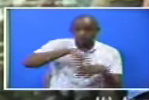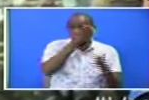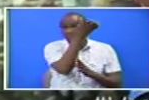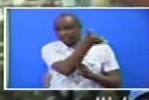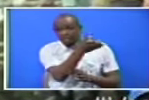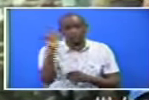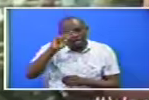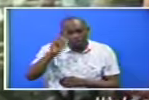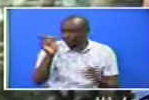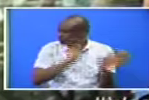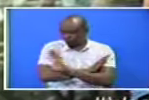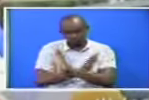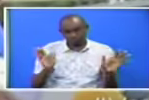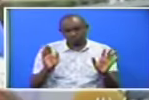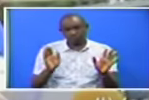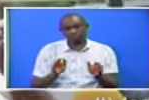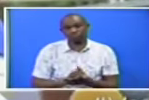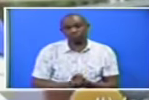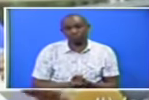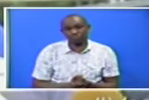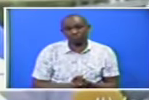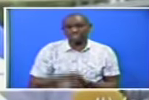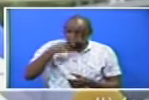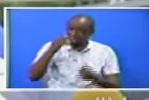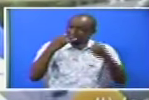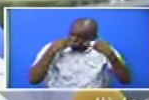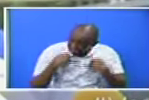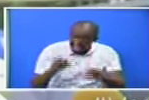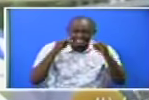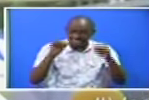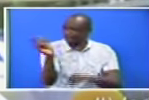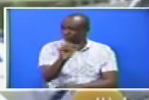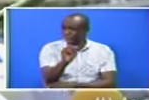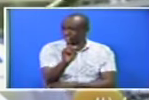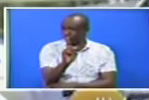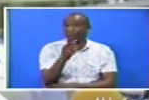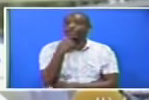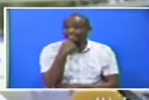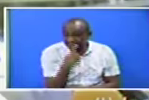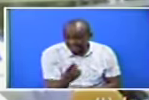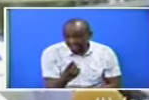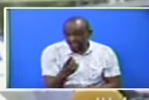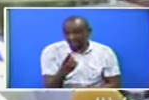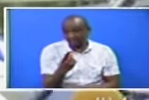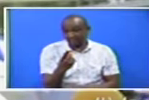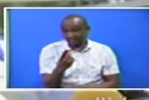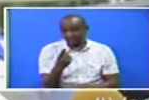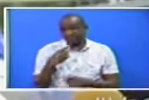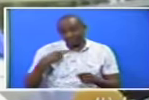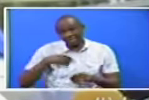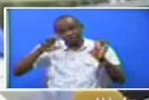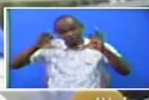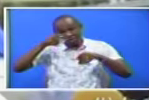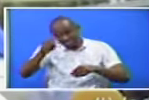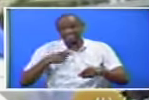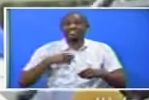hapa mpaka Nairobi atitangaza. Na wasidhubutu kwa sababu nimeambia Isaac Ruto sisi kama chama